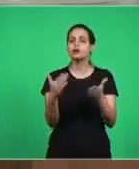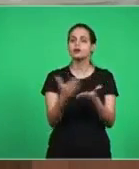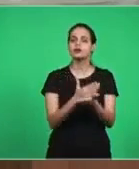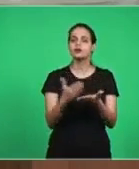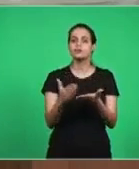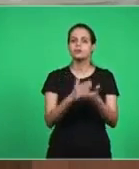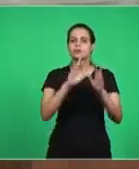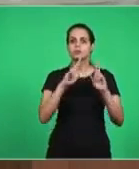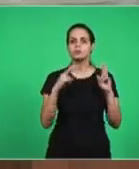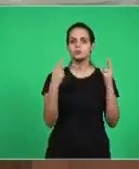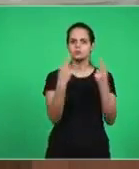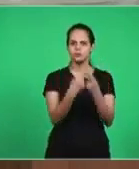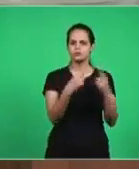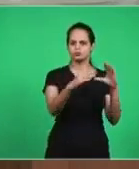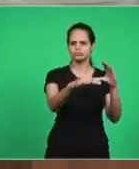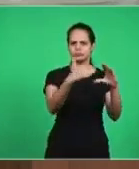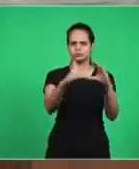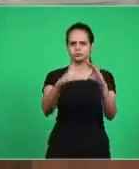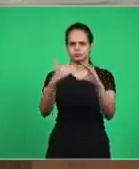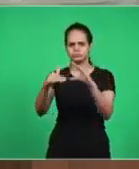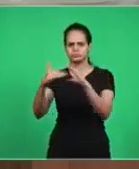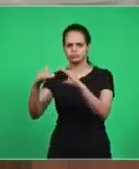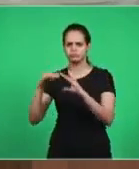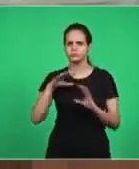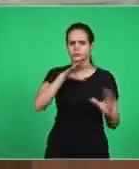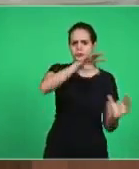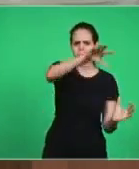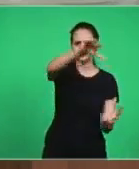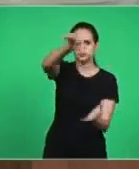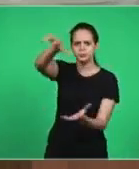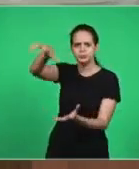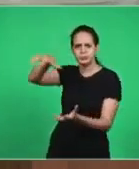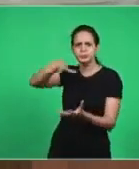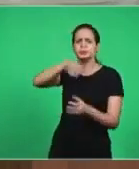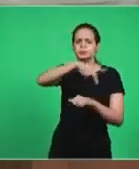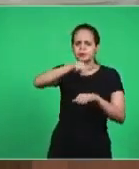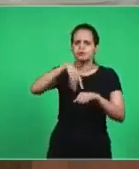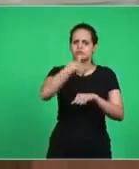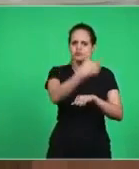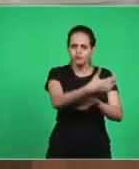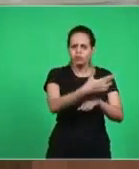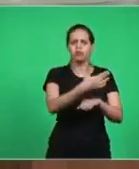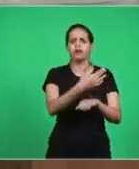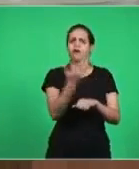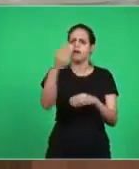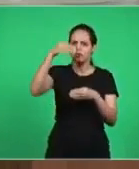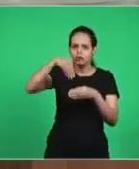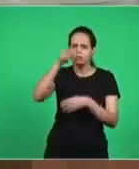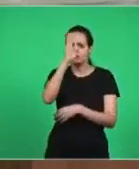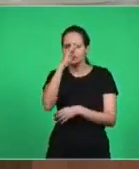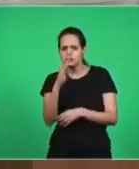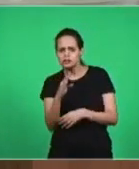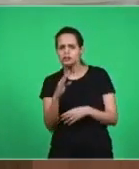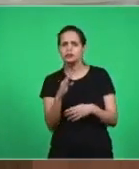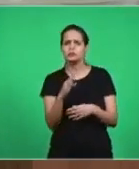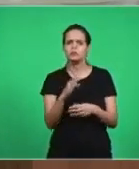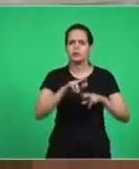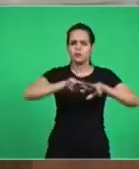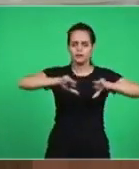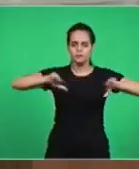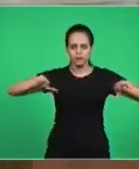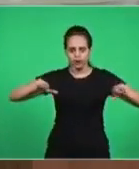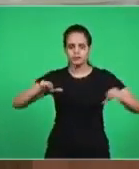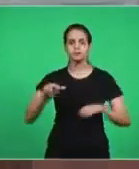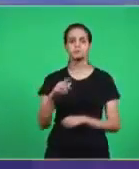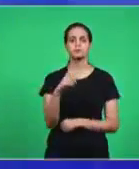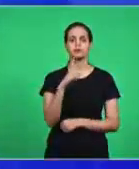highlight a few events and experiences that have been sent from all over Brazil and also from abroad that happened in the last few days. Abroad, we have a